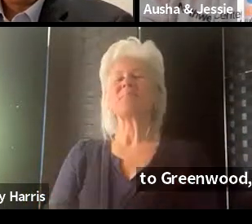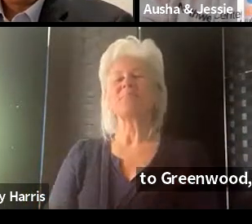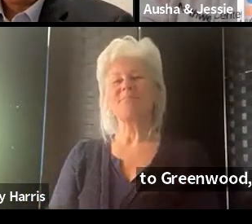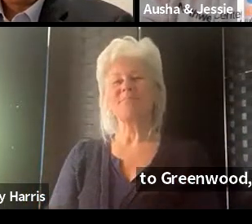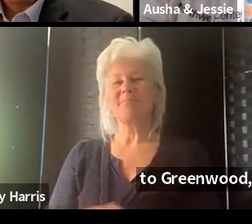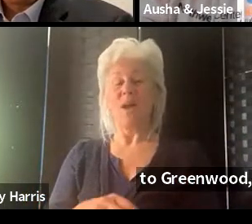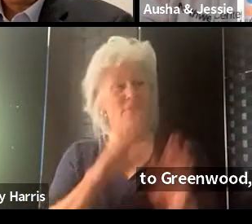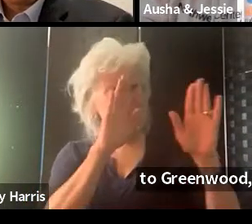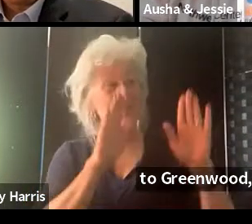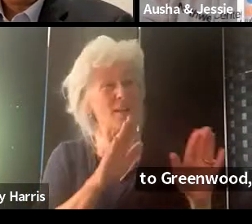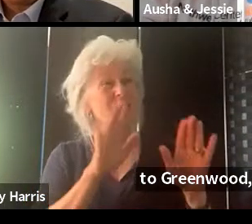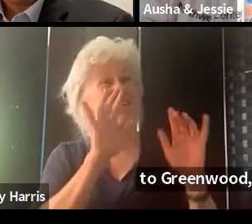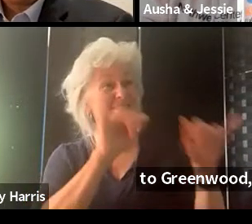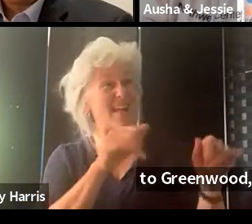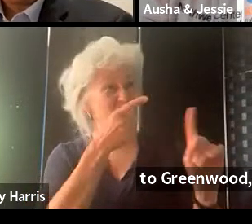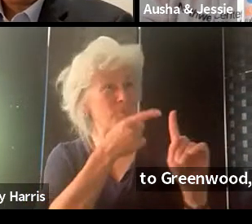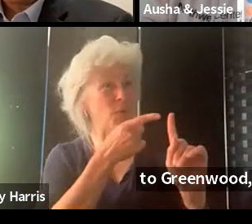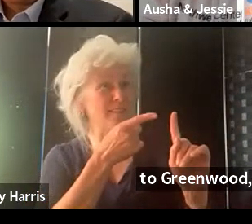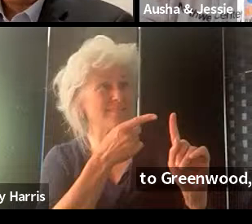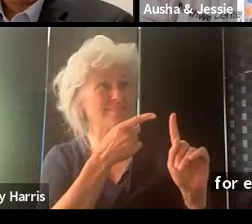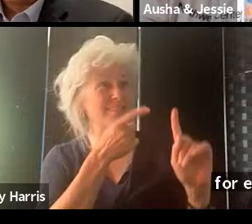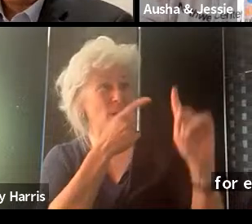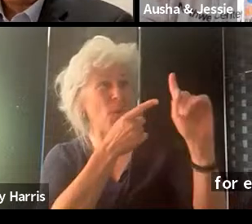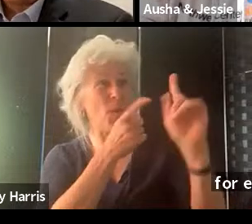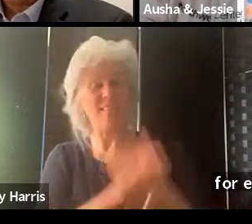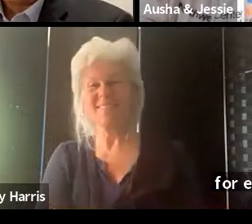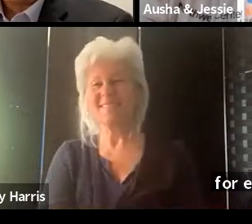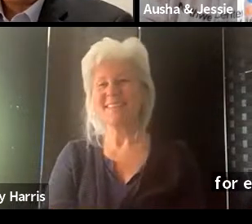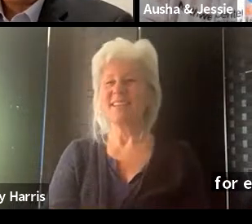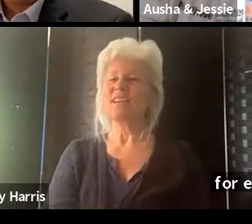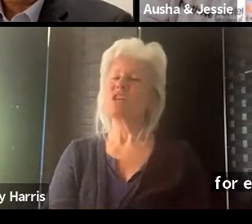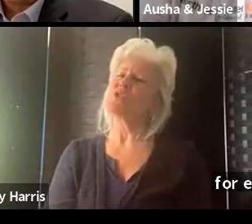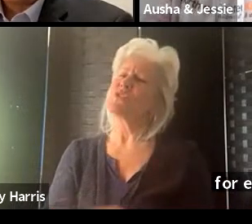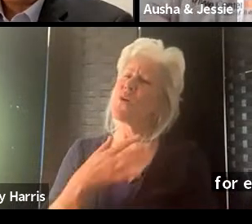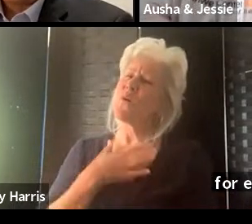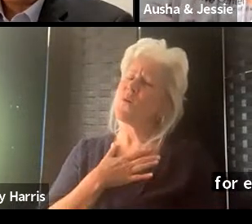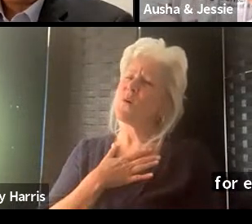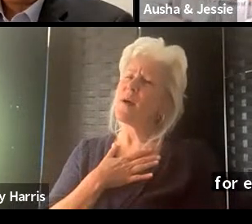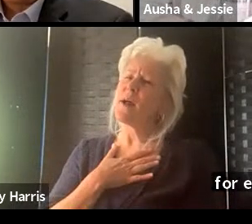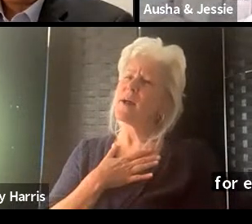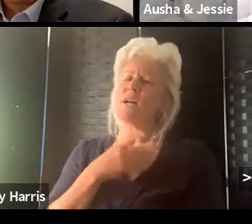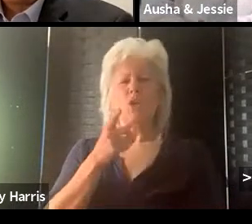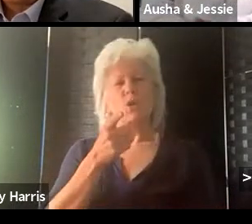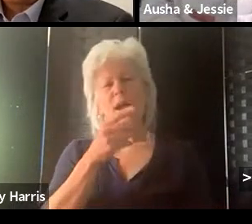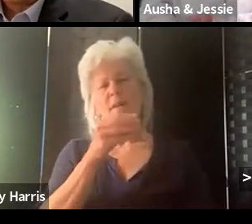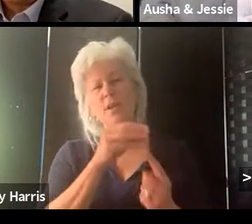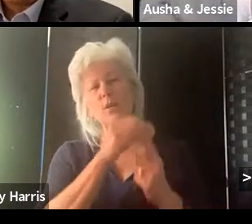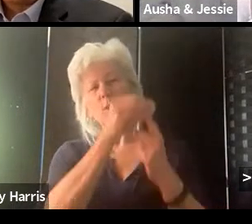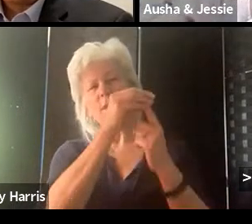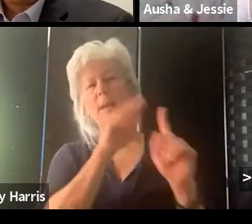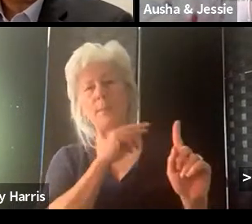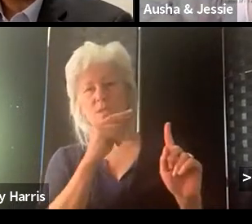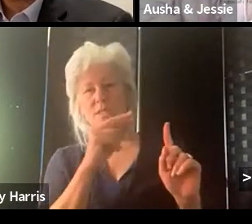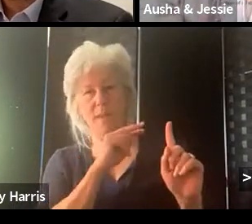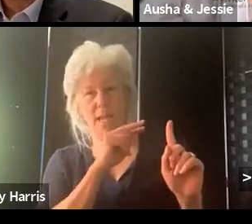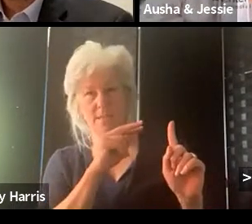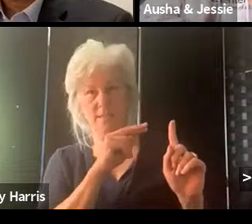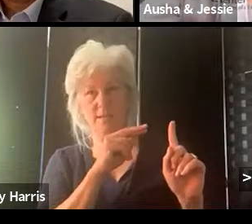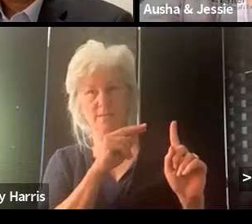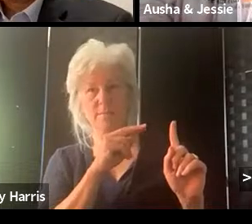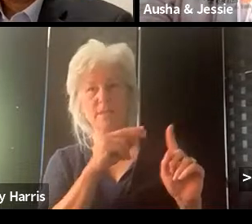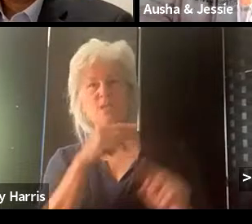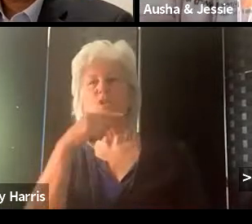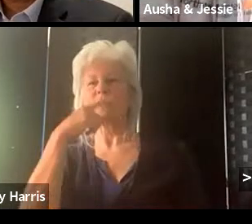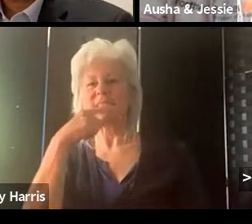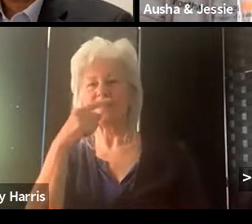it to be like. Well, wonderful. So can you, you have a little bit of a unique perspective being a speech